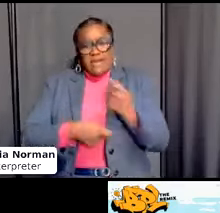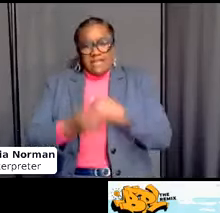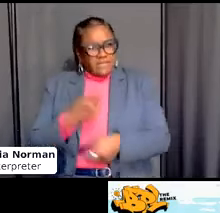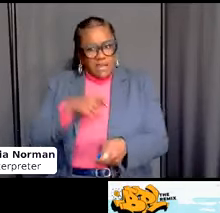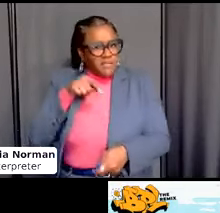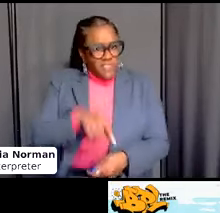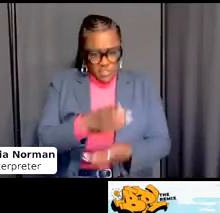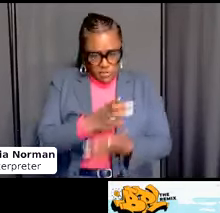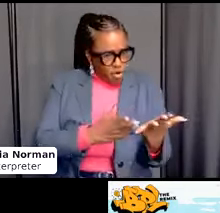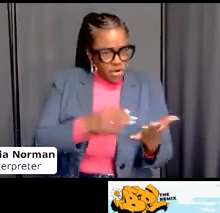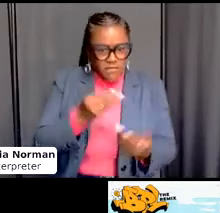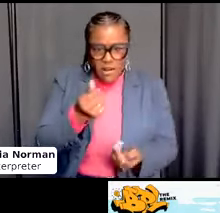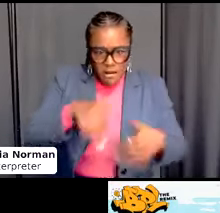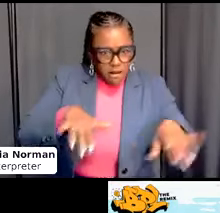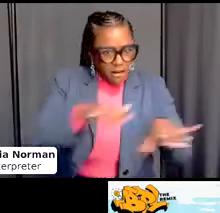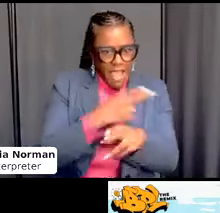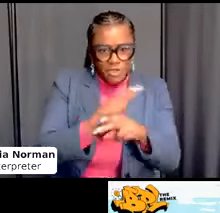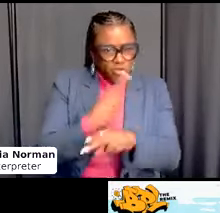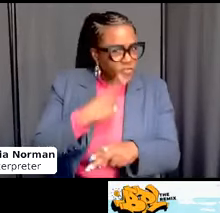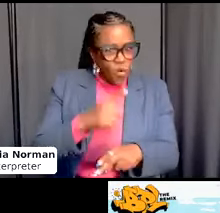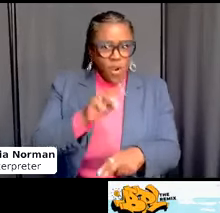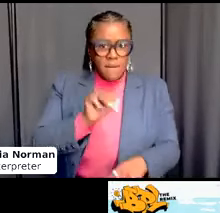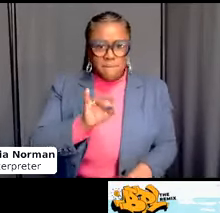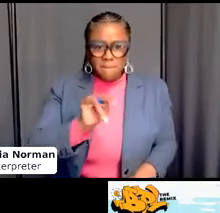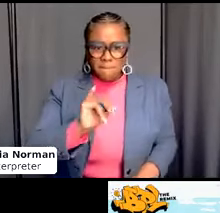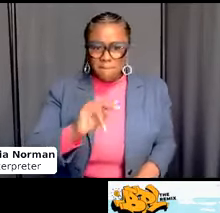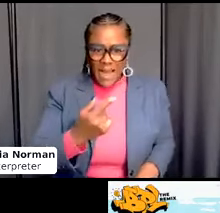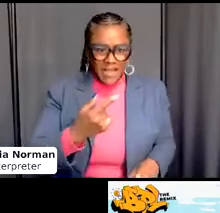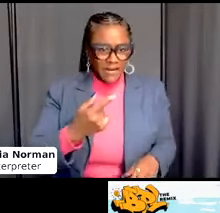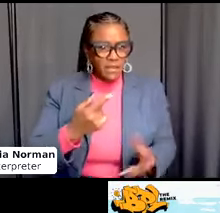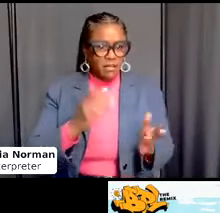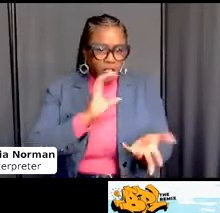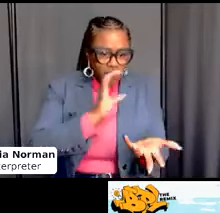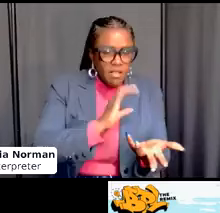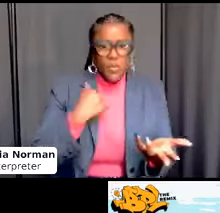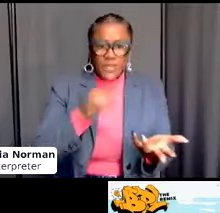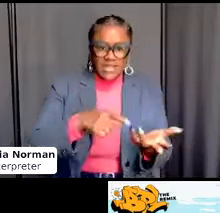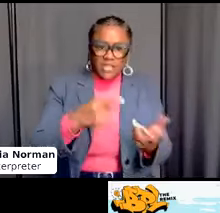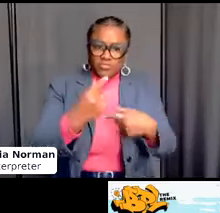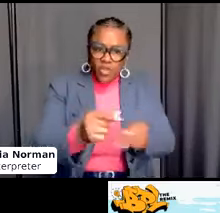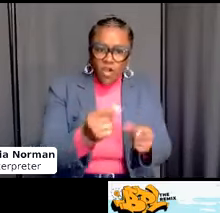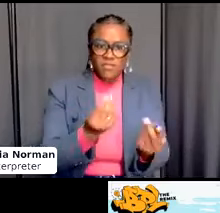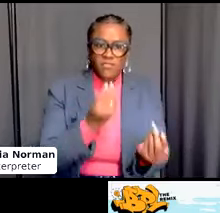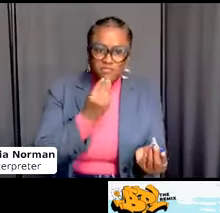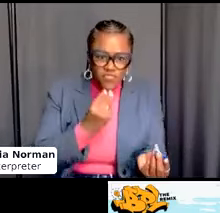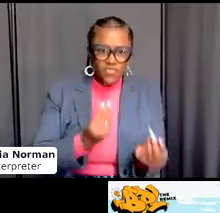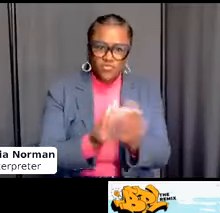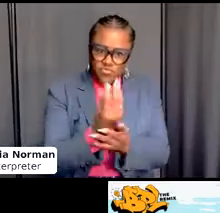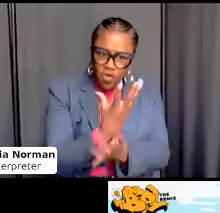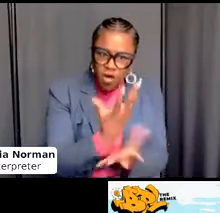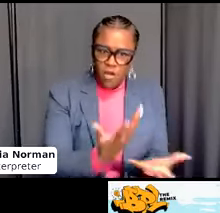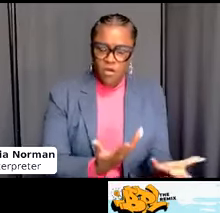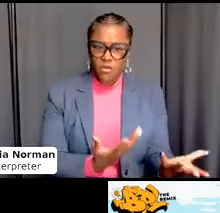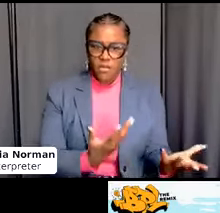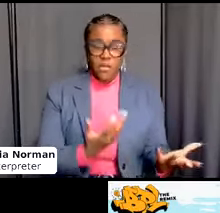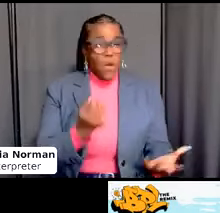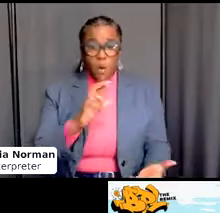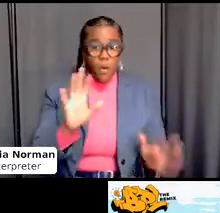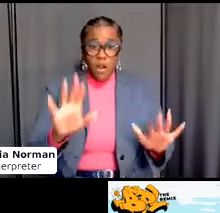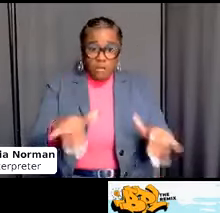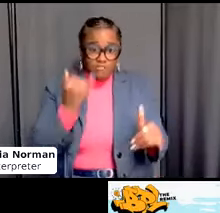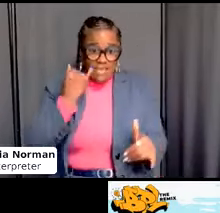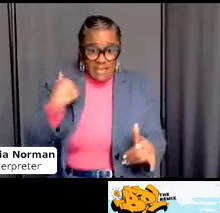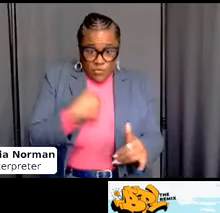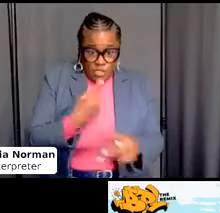of land being used for mining, we need to use it for cultivate some crops or something like that. Even if we do use it for